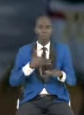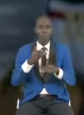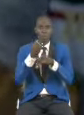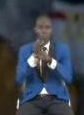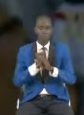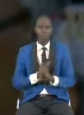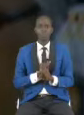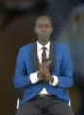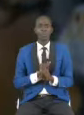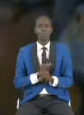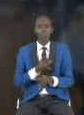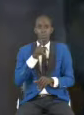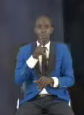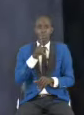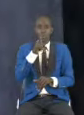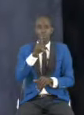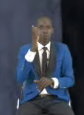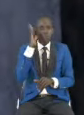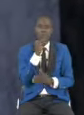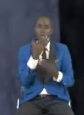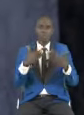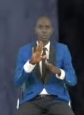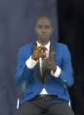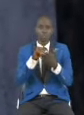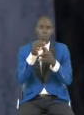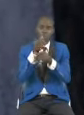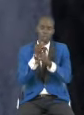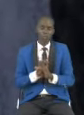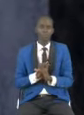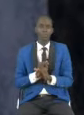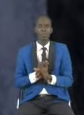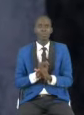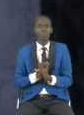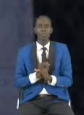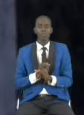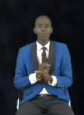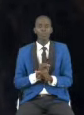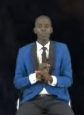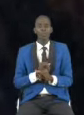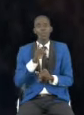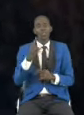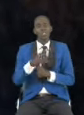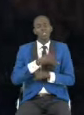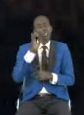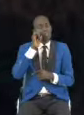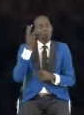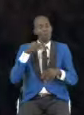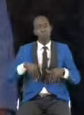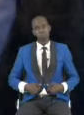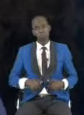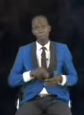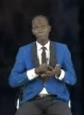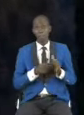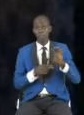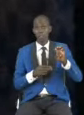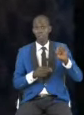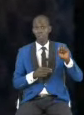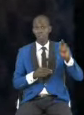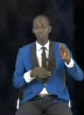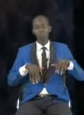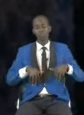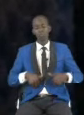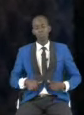You will not sell your birthright. One day he was tired coming from the farm, and then he